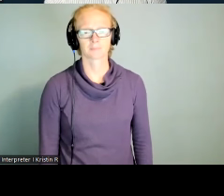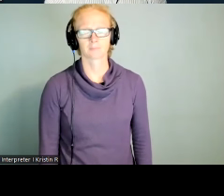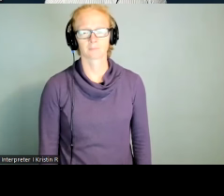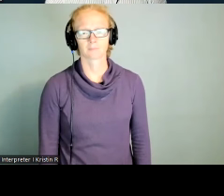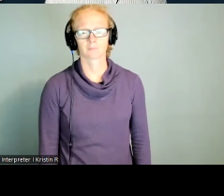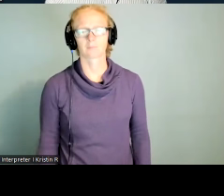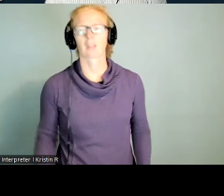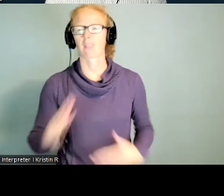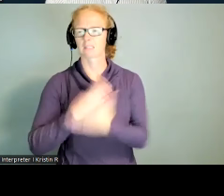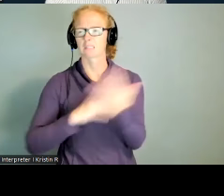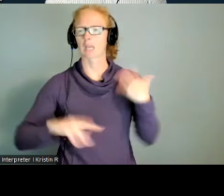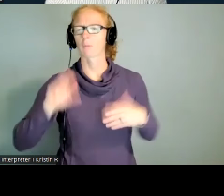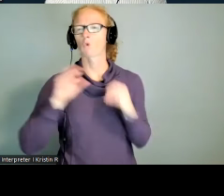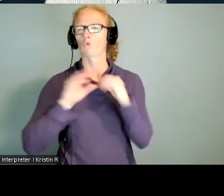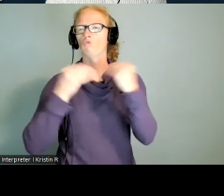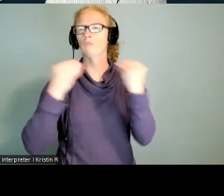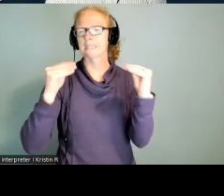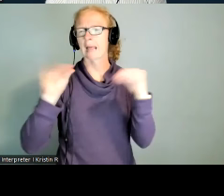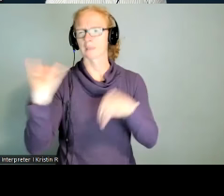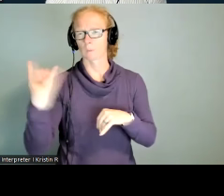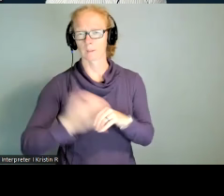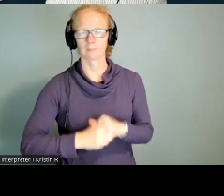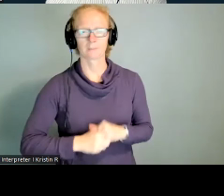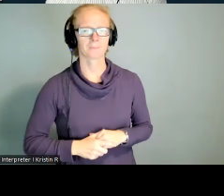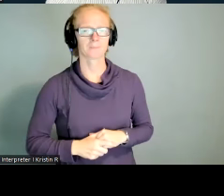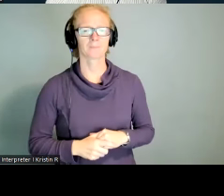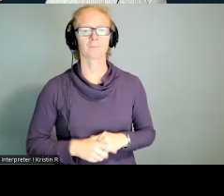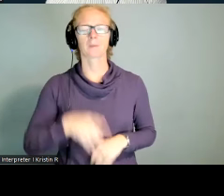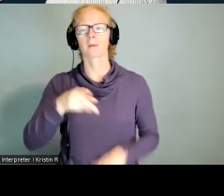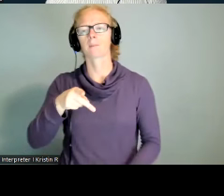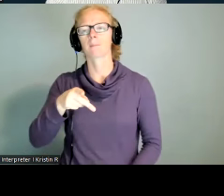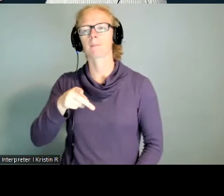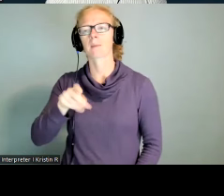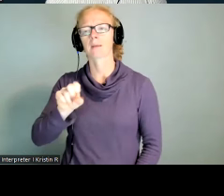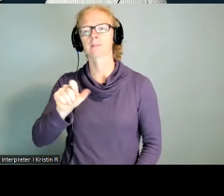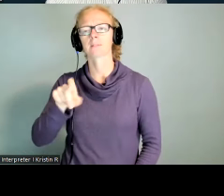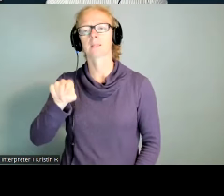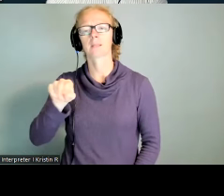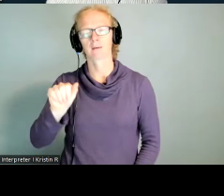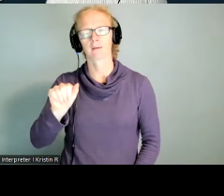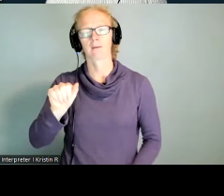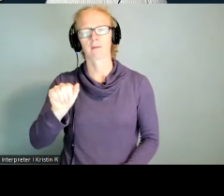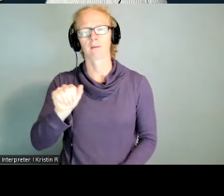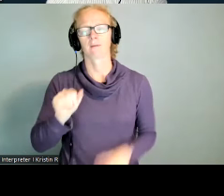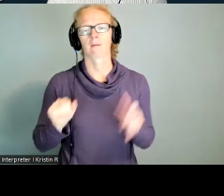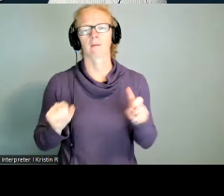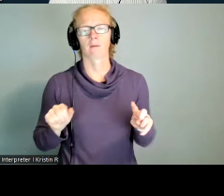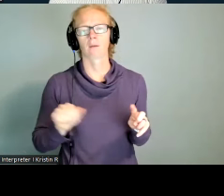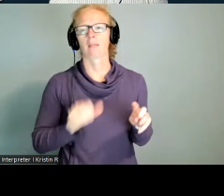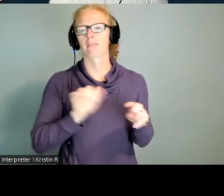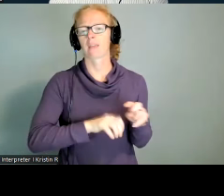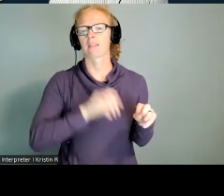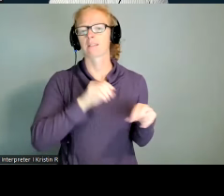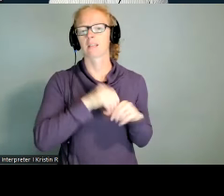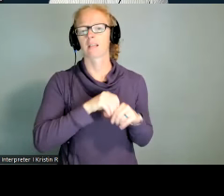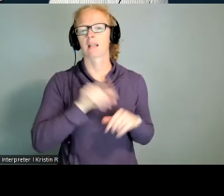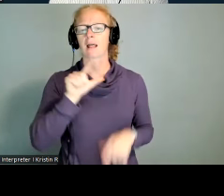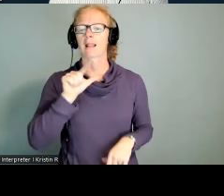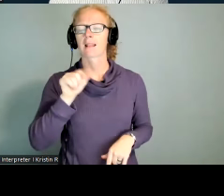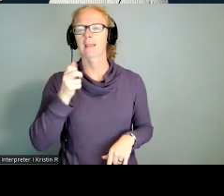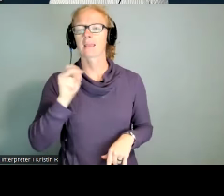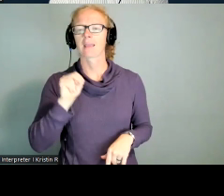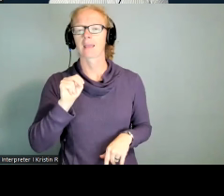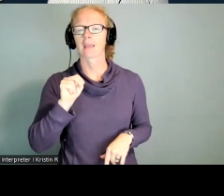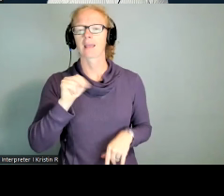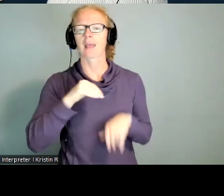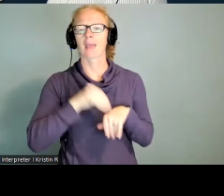So we have another case study from Pasadena, and this is called Lincoln at Orange Grove. So